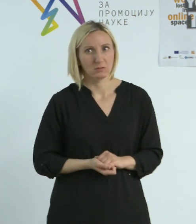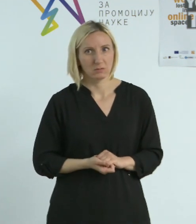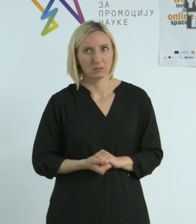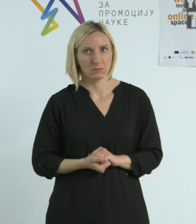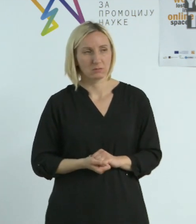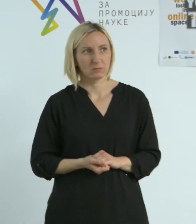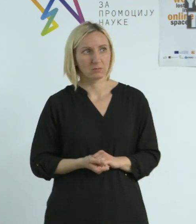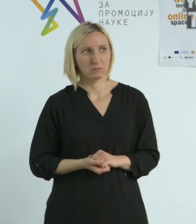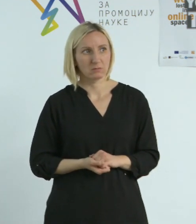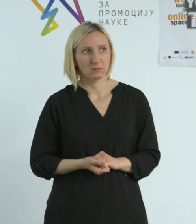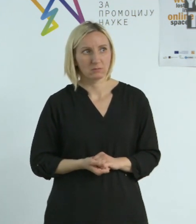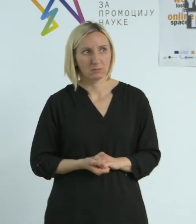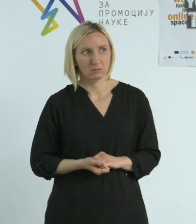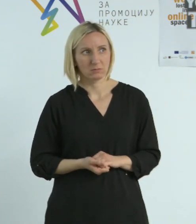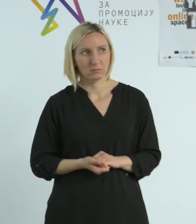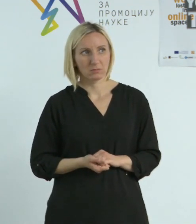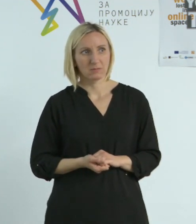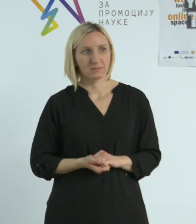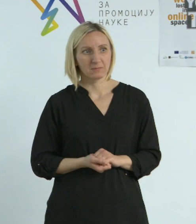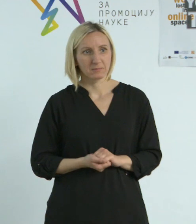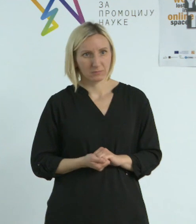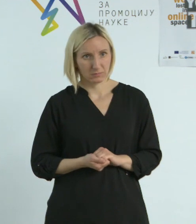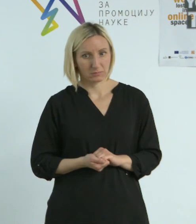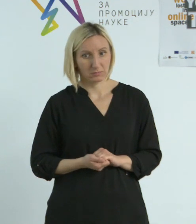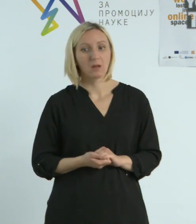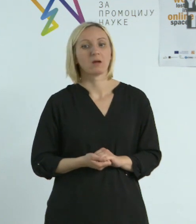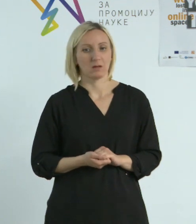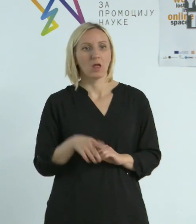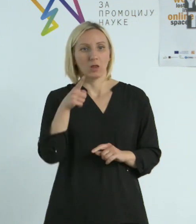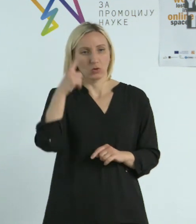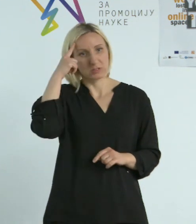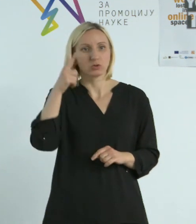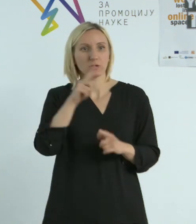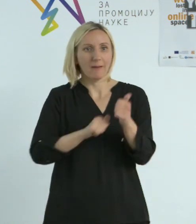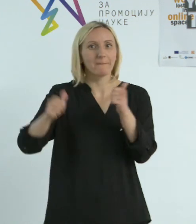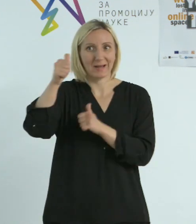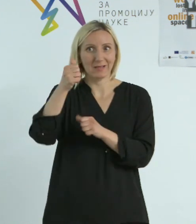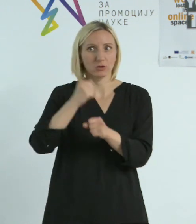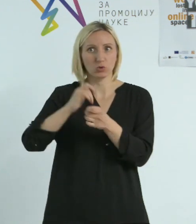advantages, has more advantages to do it online than offline.